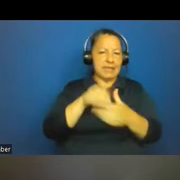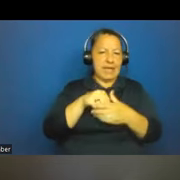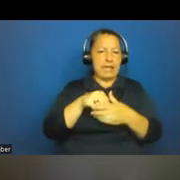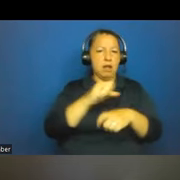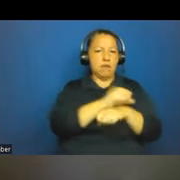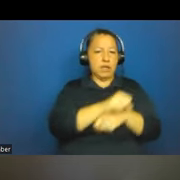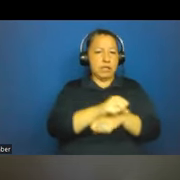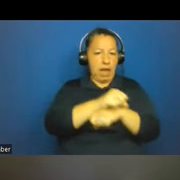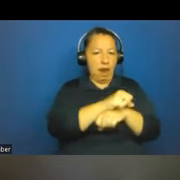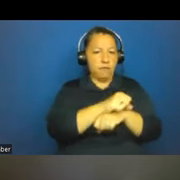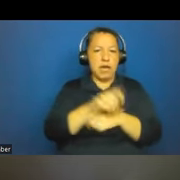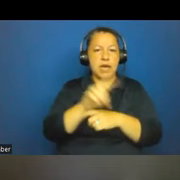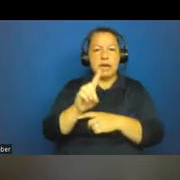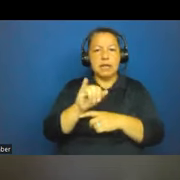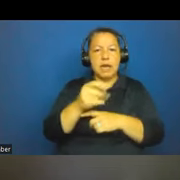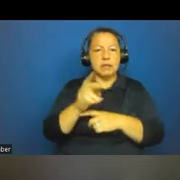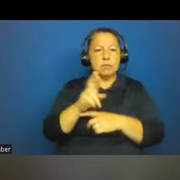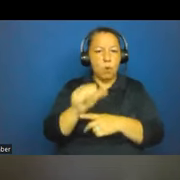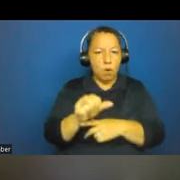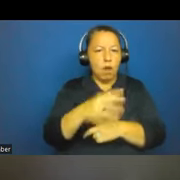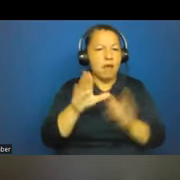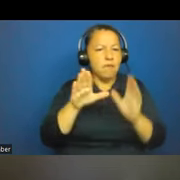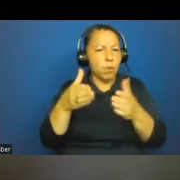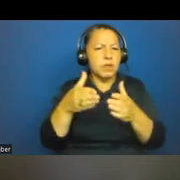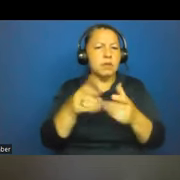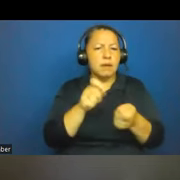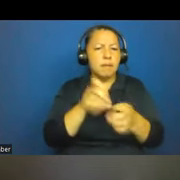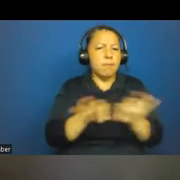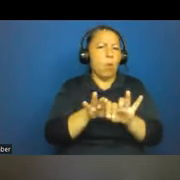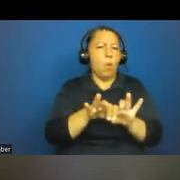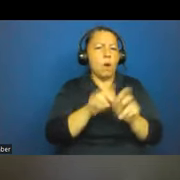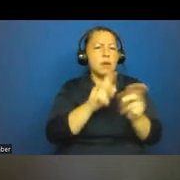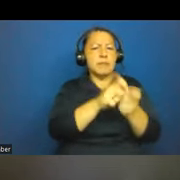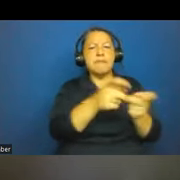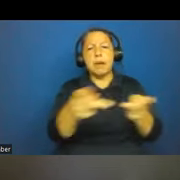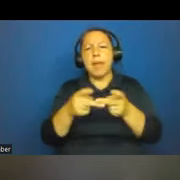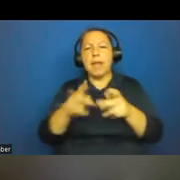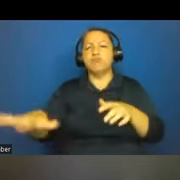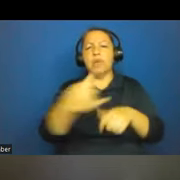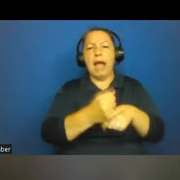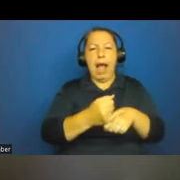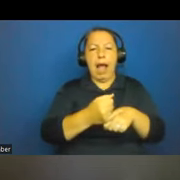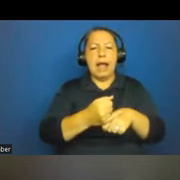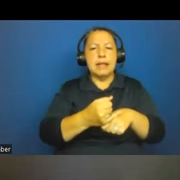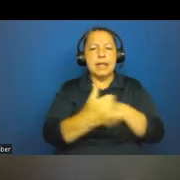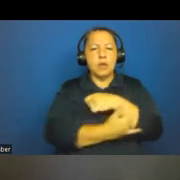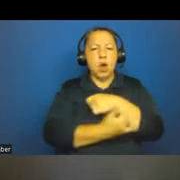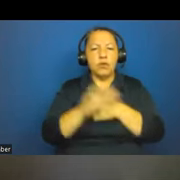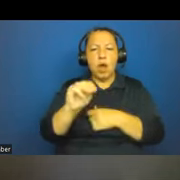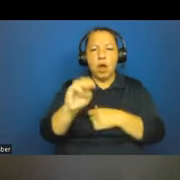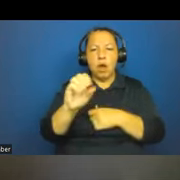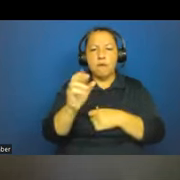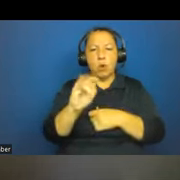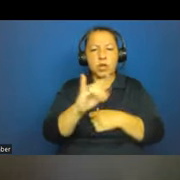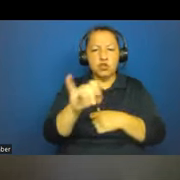of excavation and environmental sampling, the underlying aims of the Mauritian archaeological and cultural heritage project are to